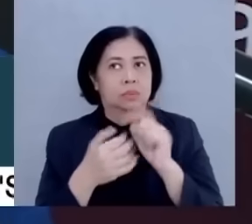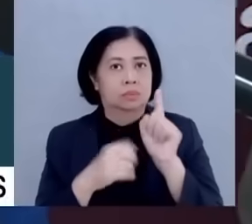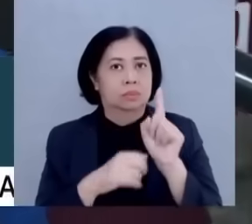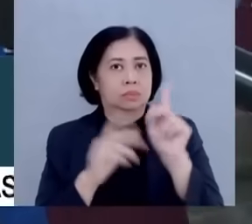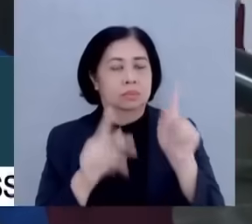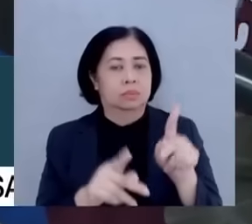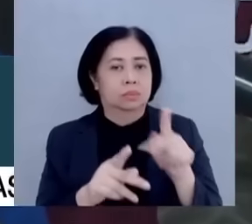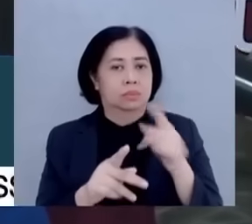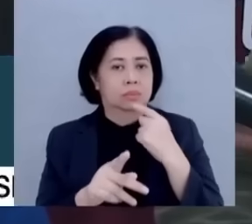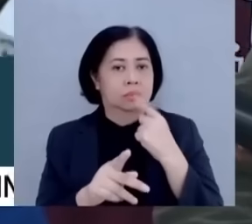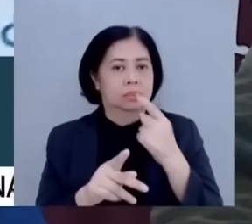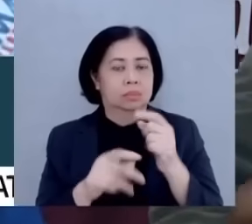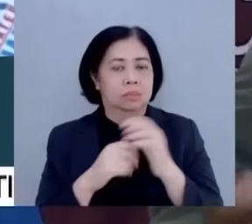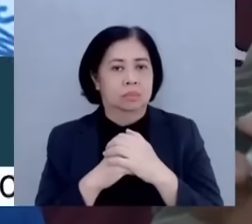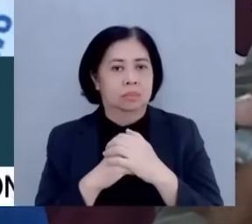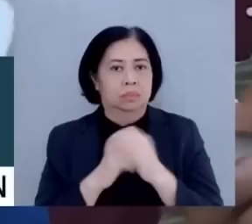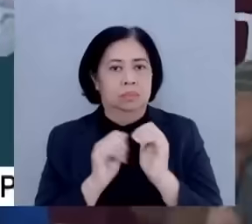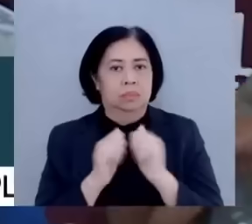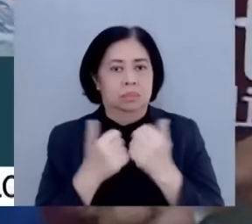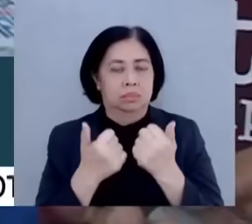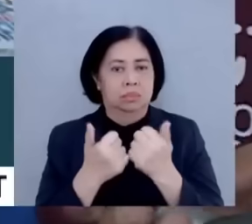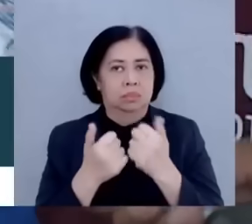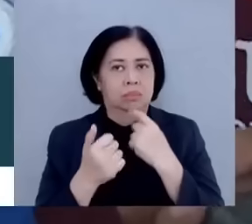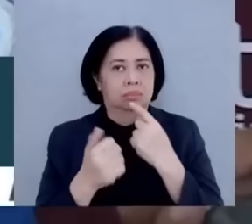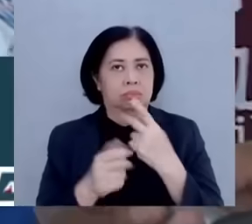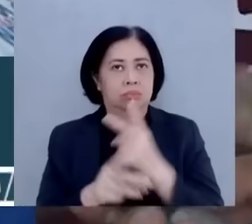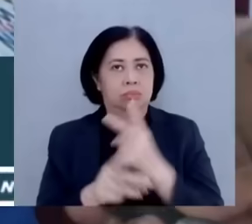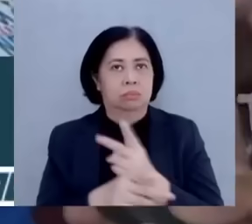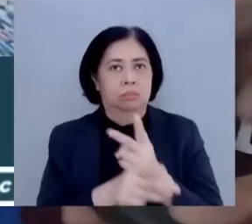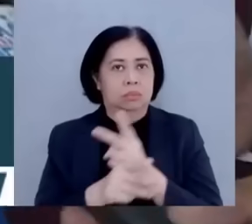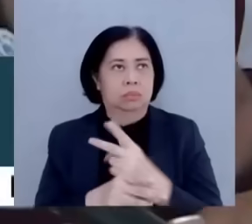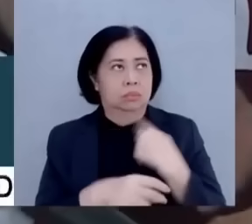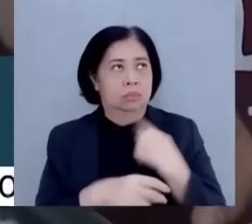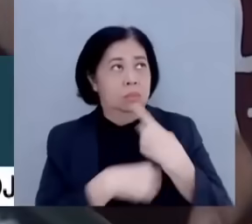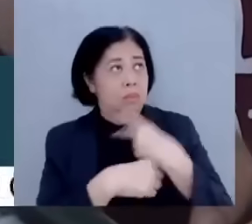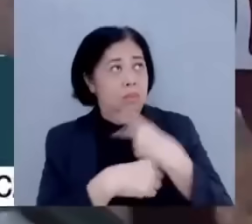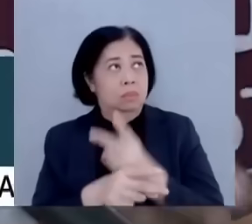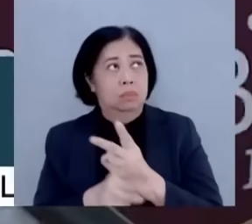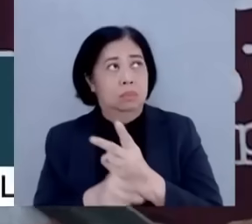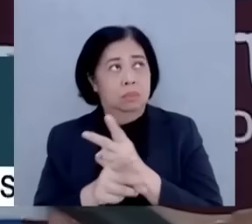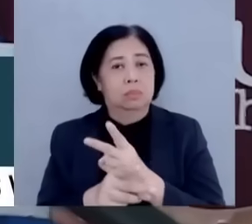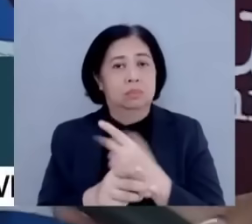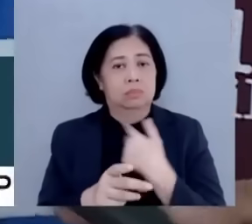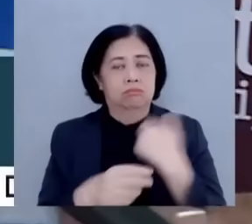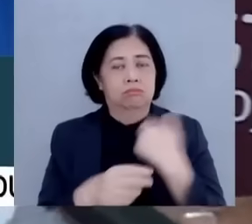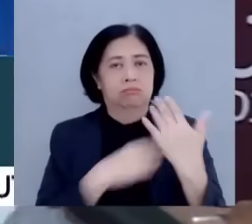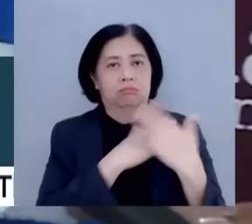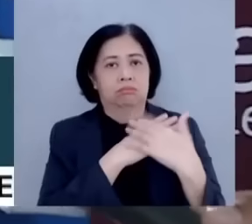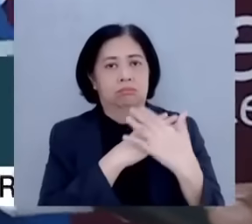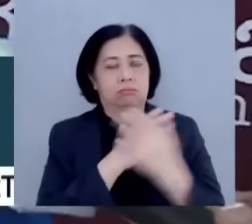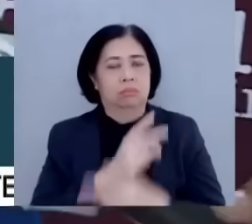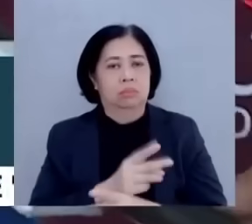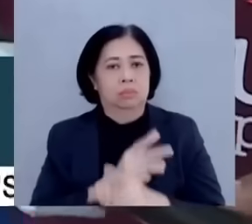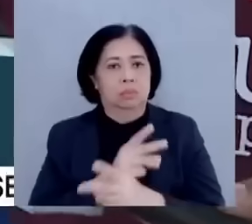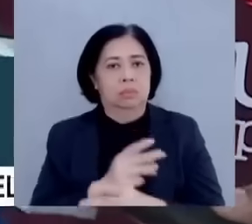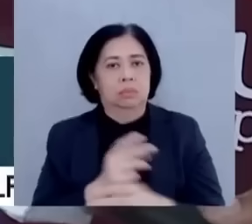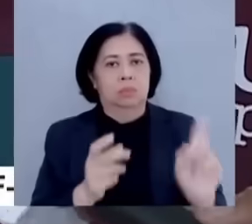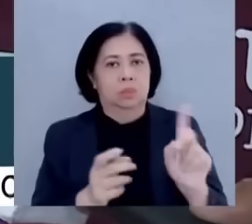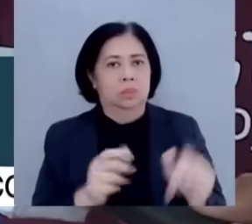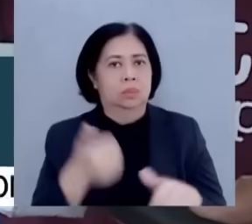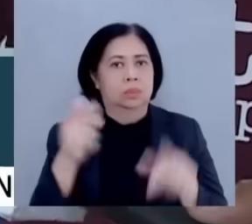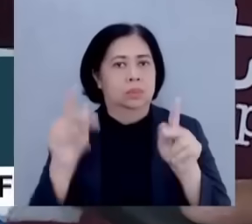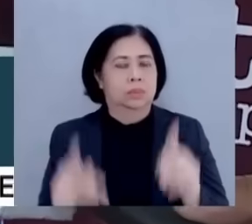said and how he said to be careful, and that one other person, what that other person